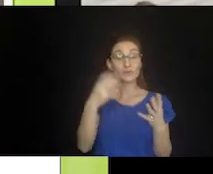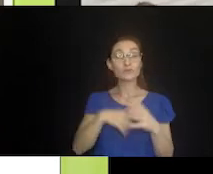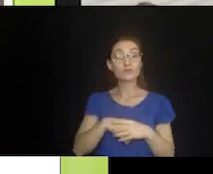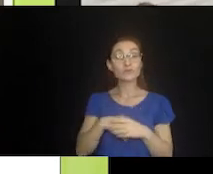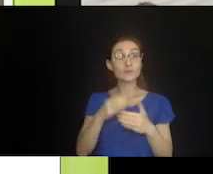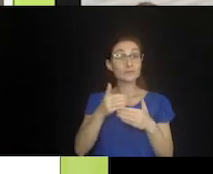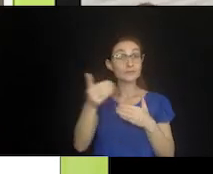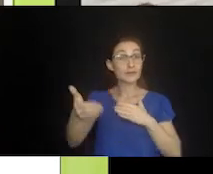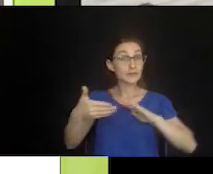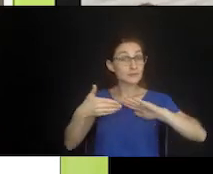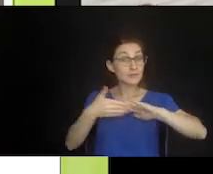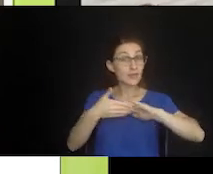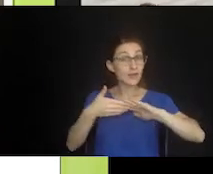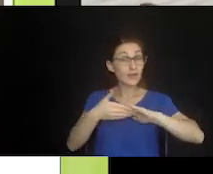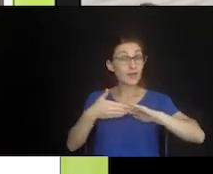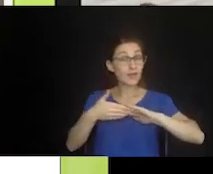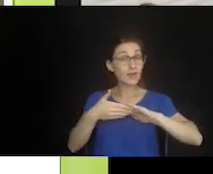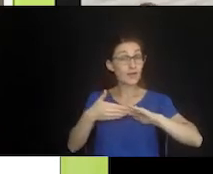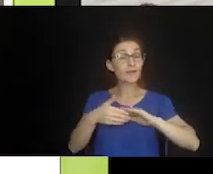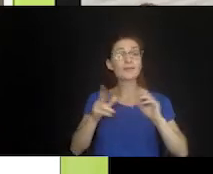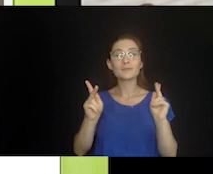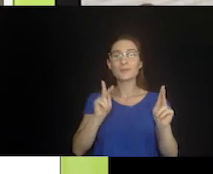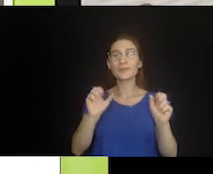contact information up here